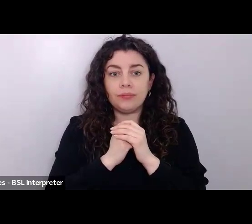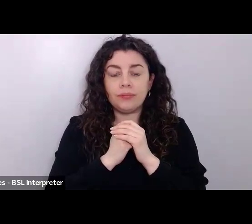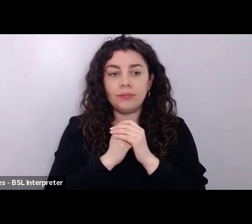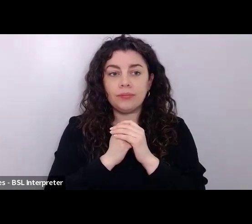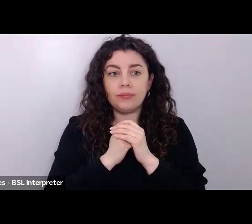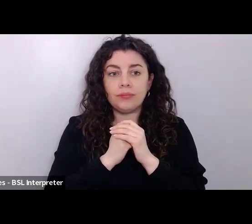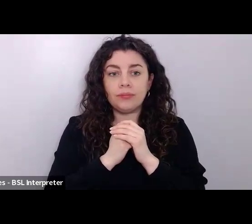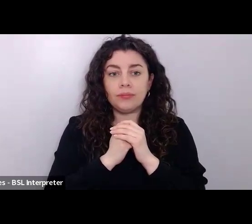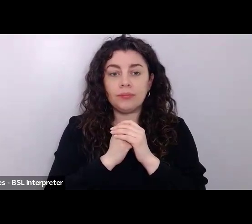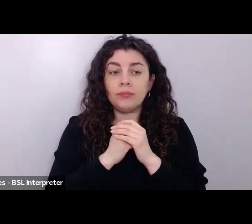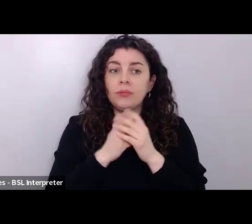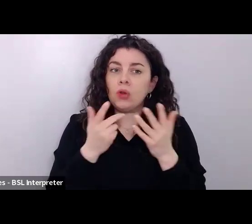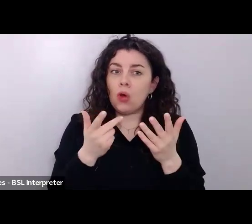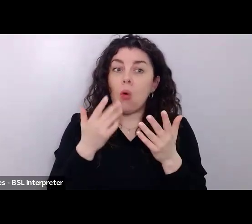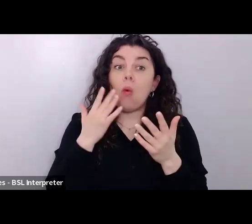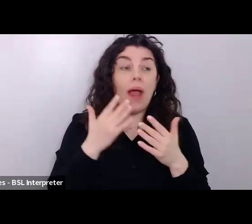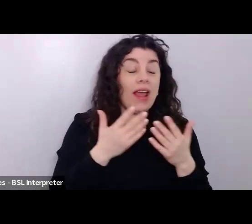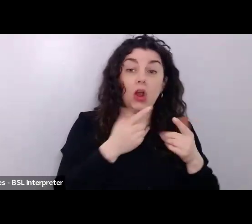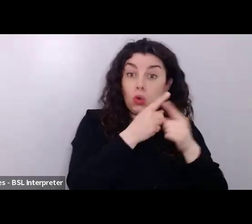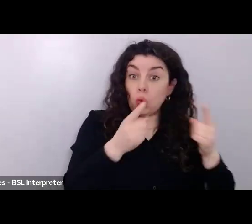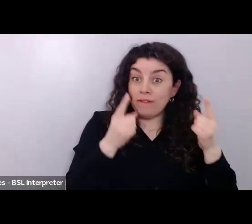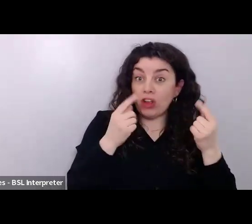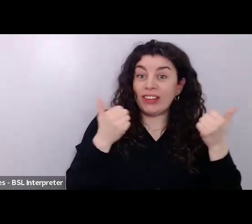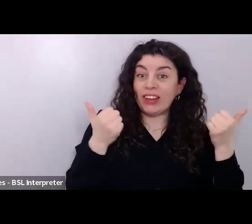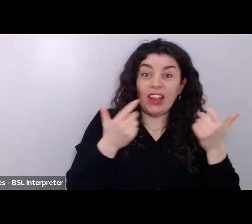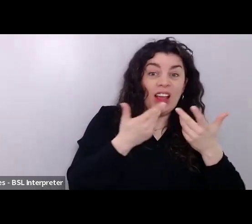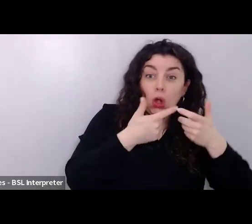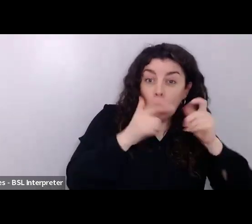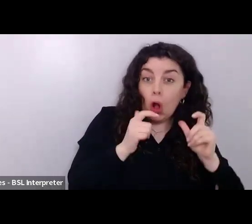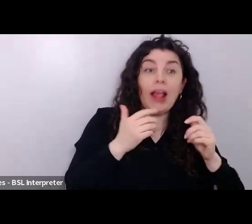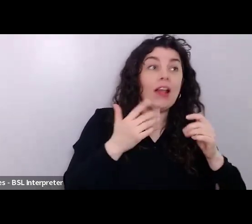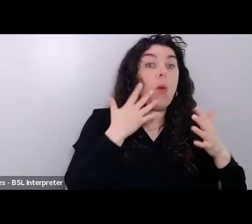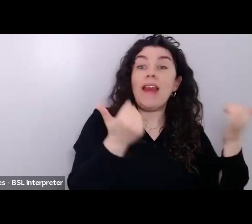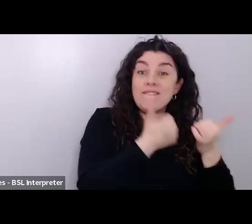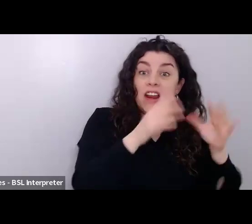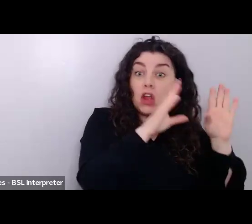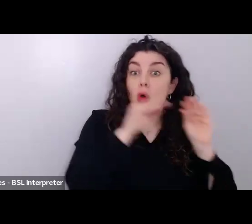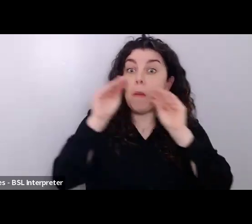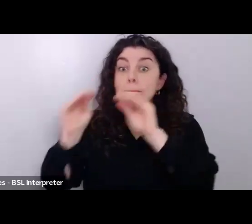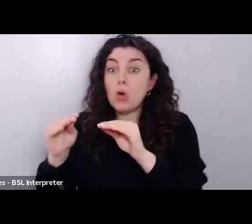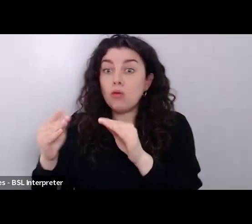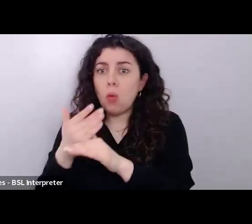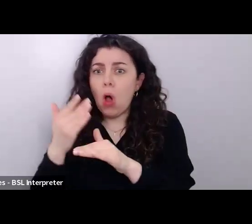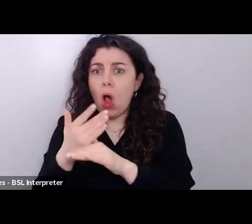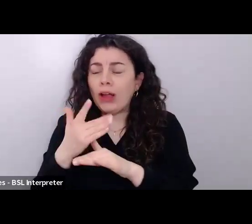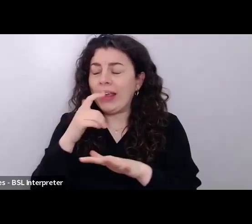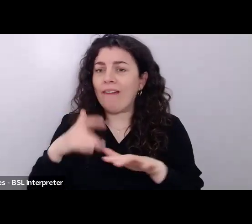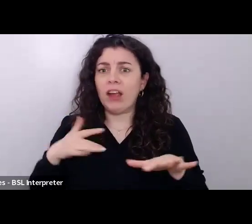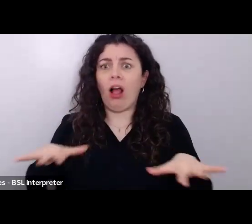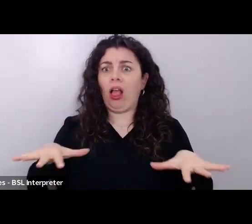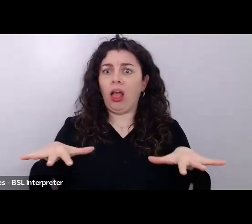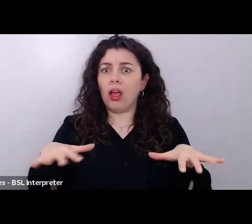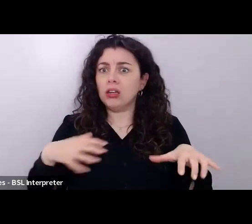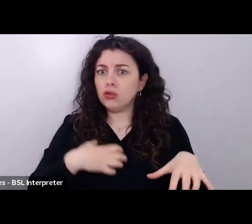moving into the world of work after university or college can be a bit of a shock to the system, and it's